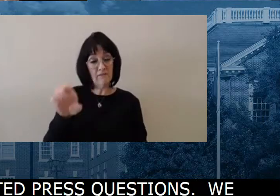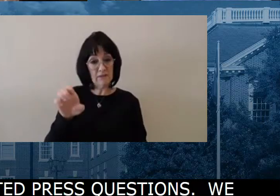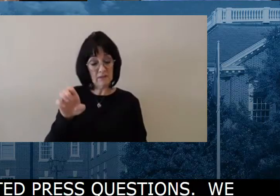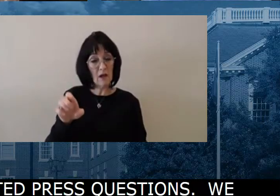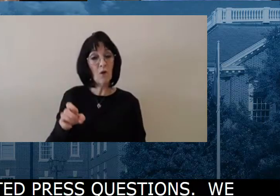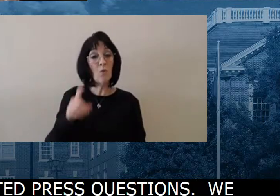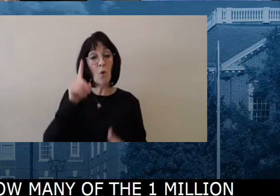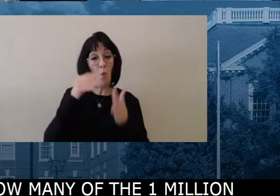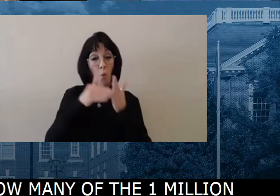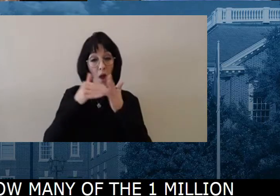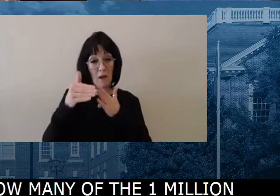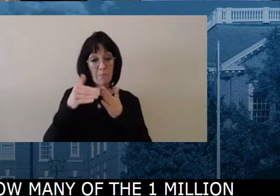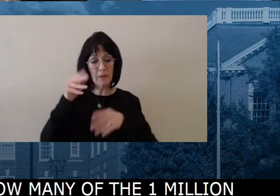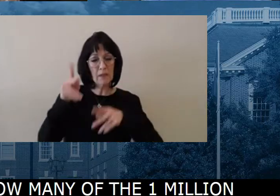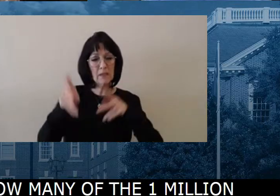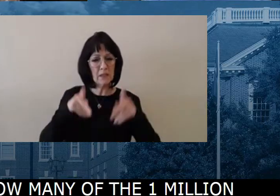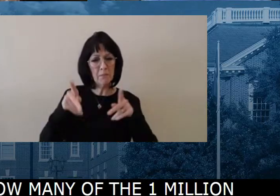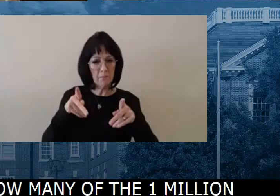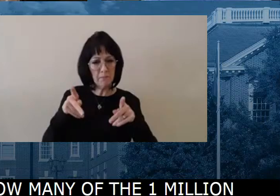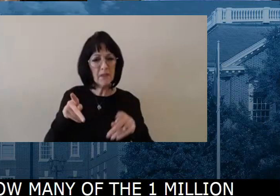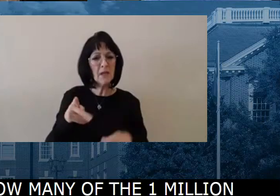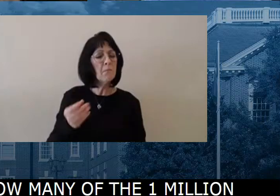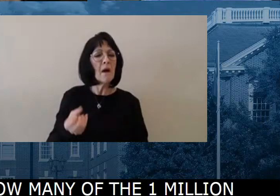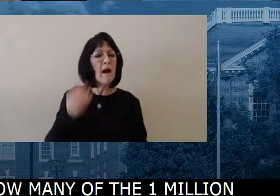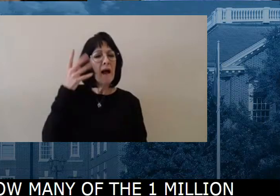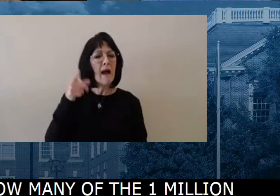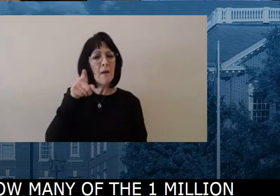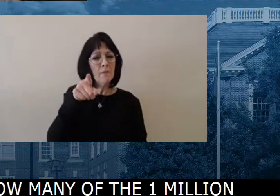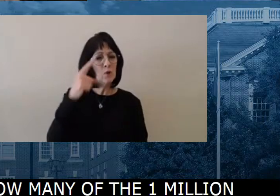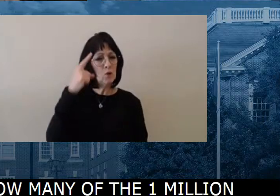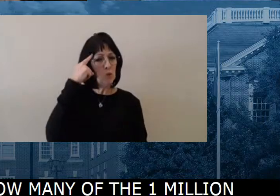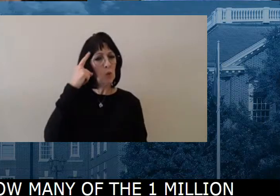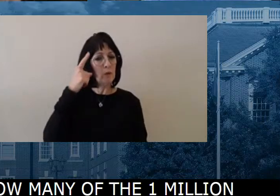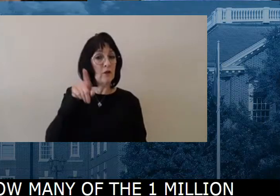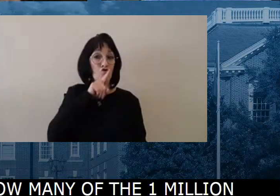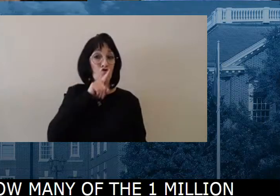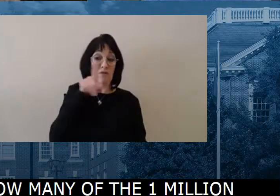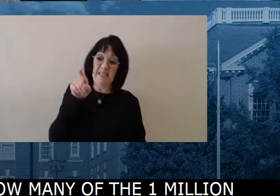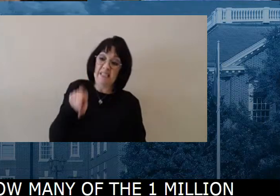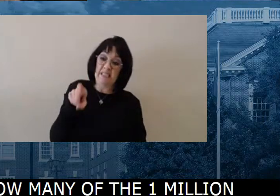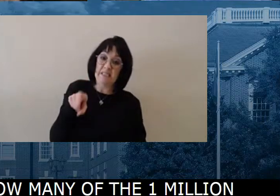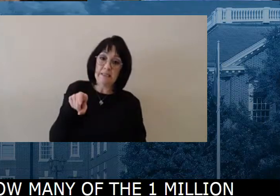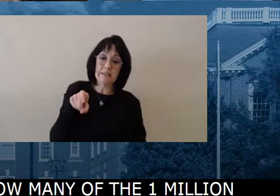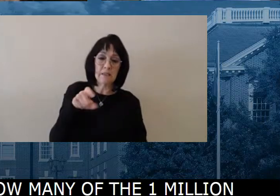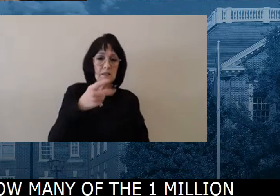vaccine? Minors excluded, how many do you think are in total or eligible?